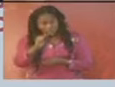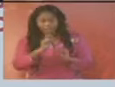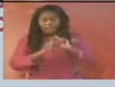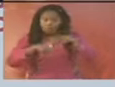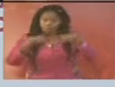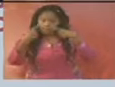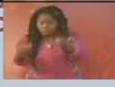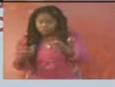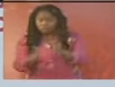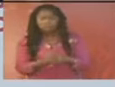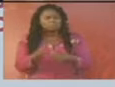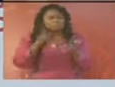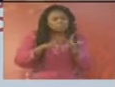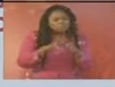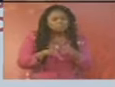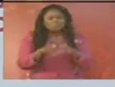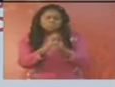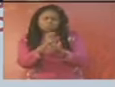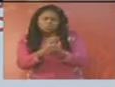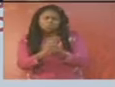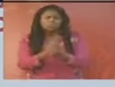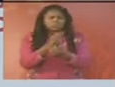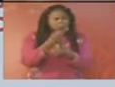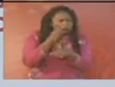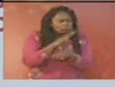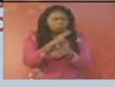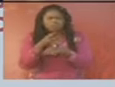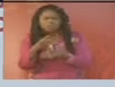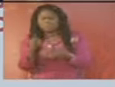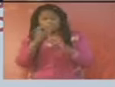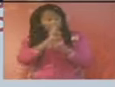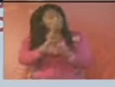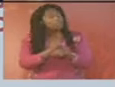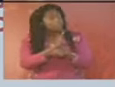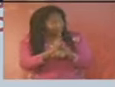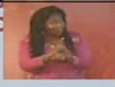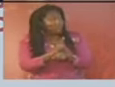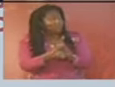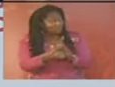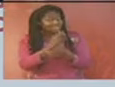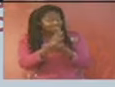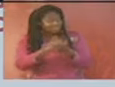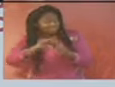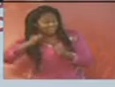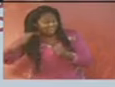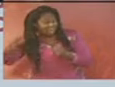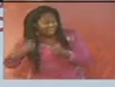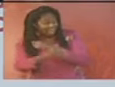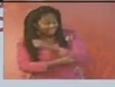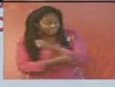to step it up. We are even using miking systems in, you know, how we announce things in